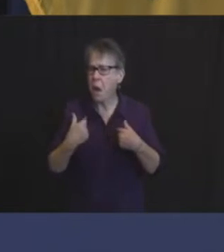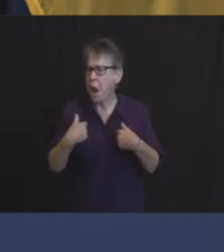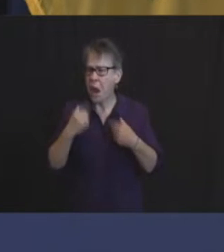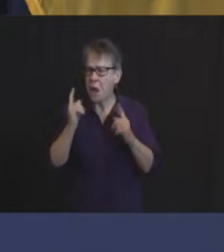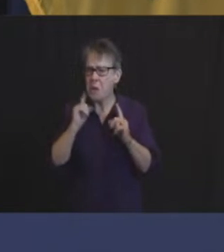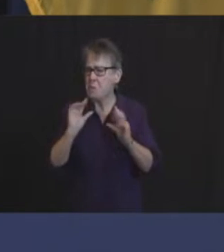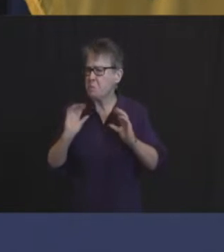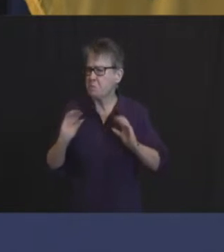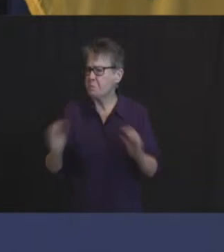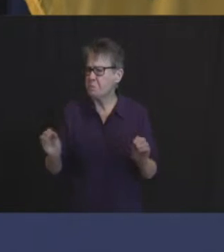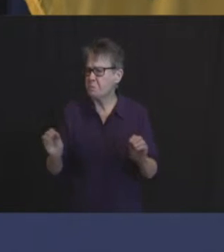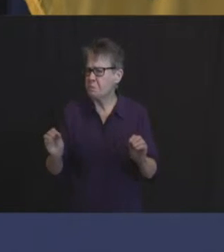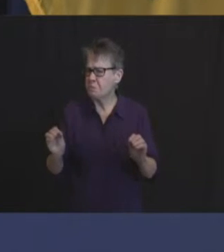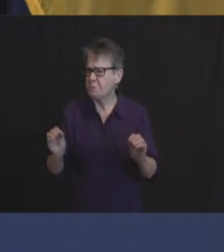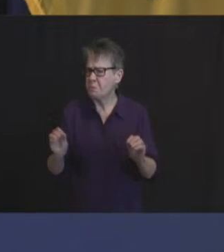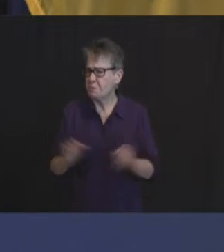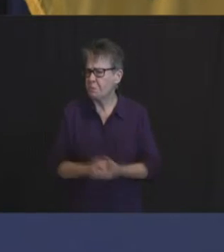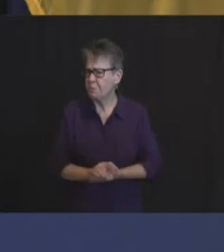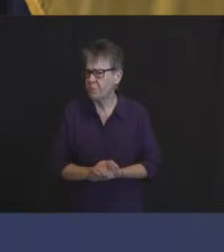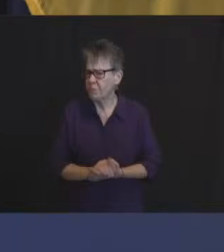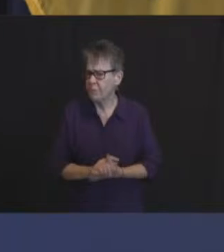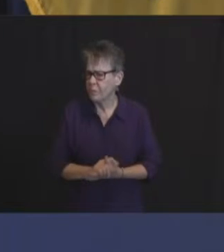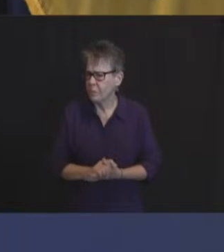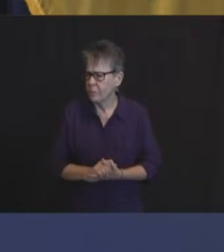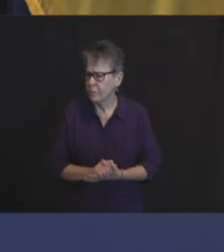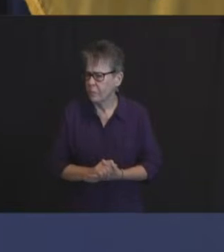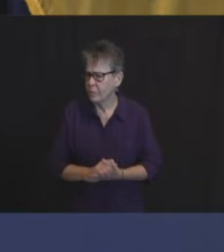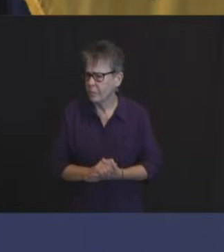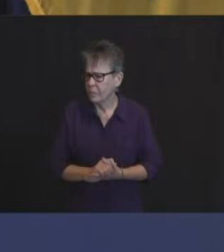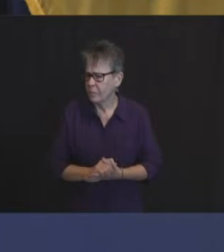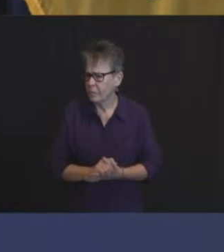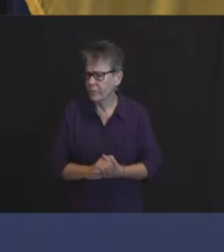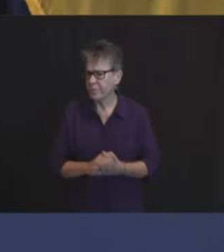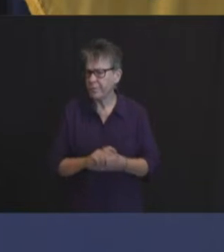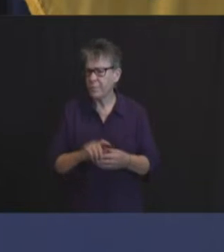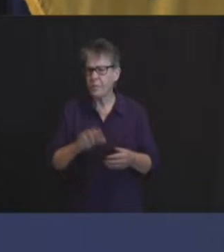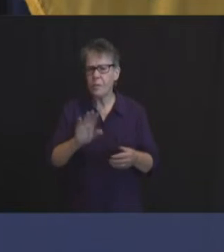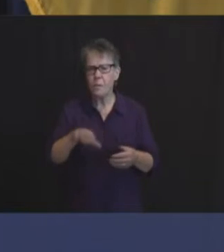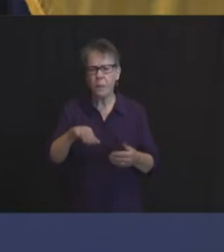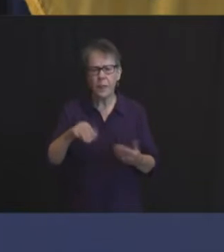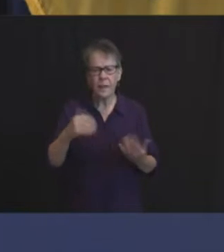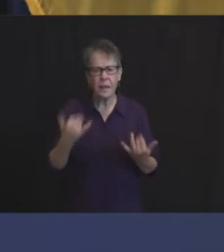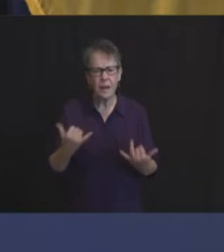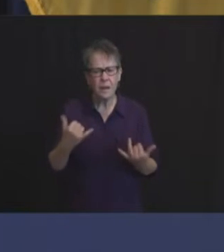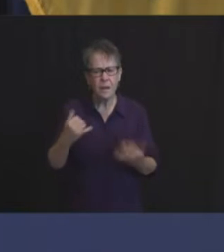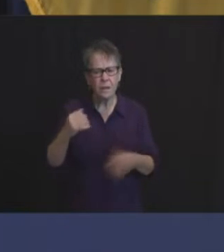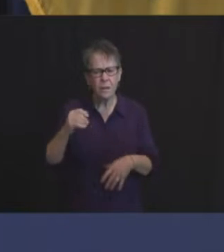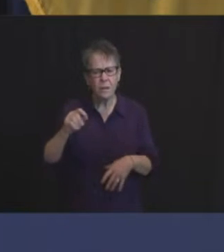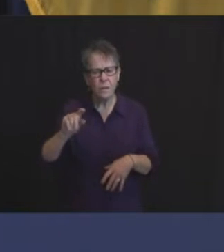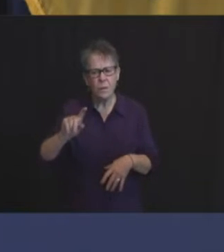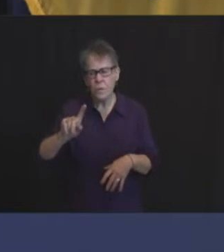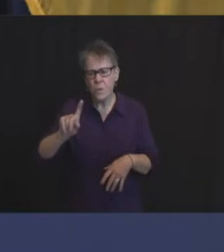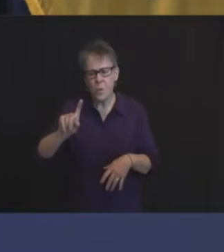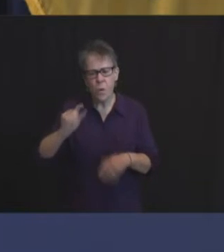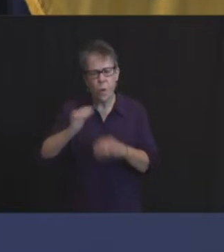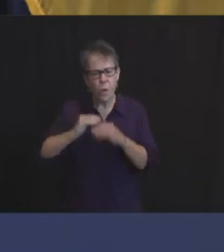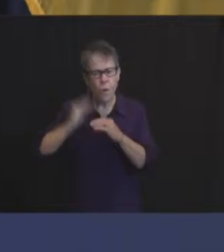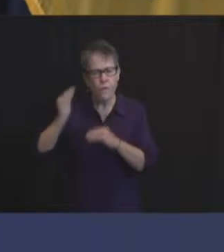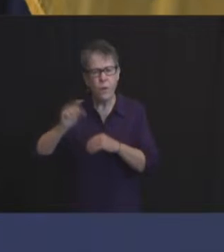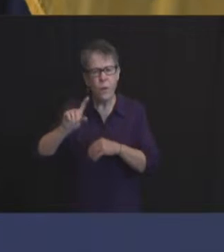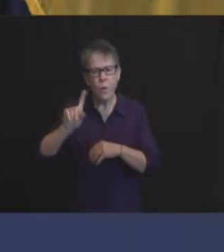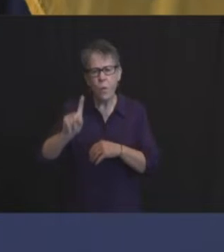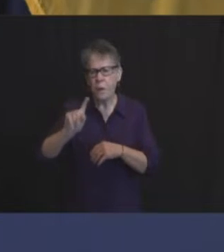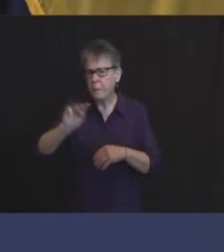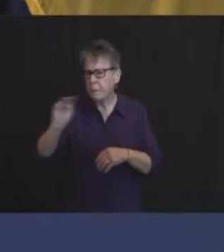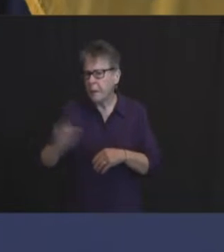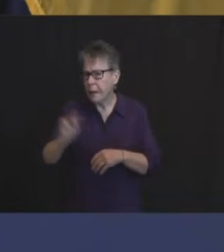plus folks who are pre-registered, I'm not aware of what groups they're in, but perhaps you are, although that is known because you have to self-identify